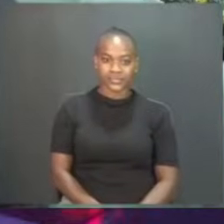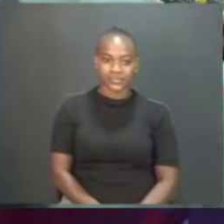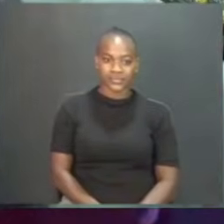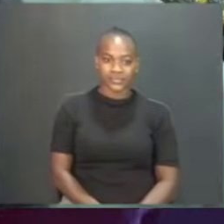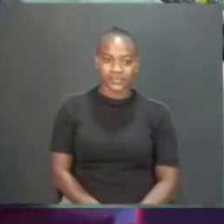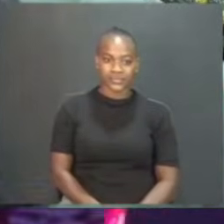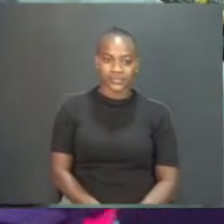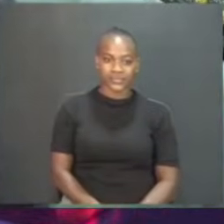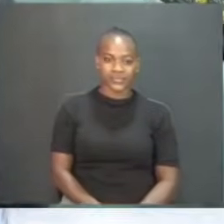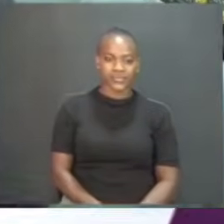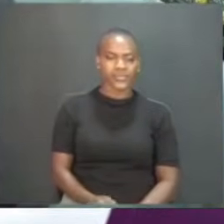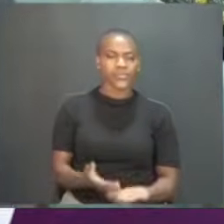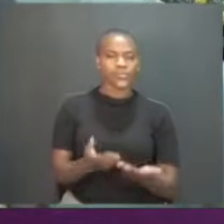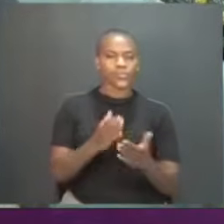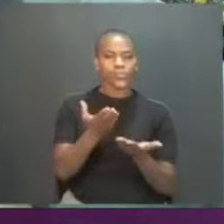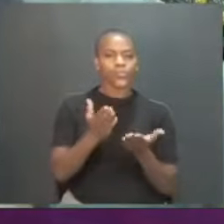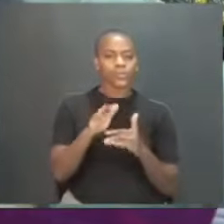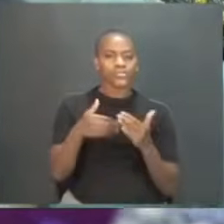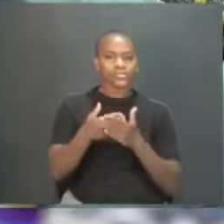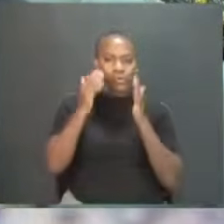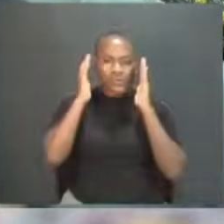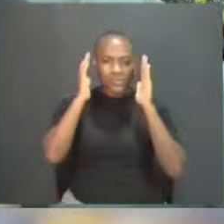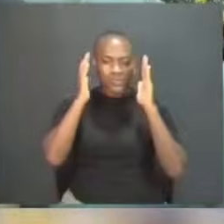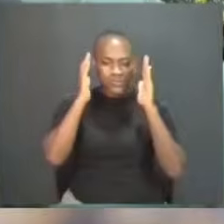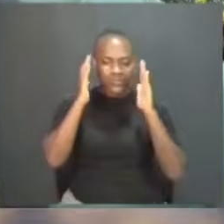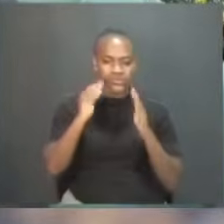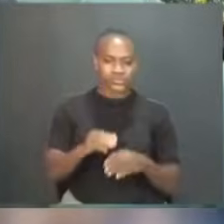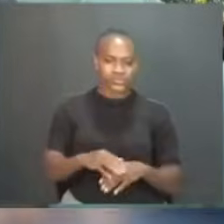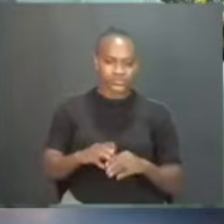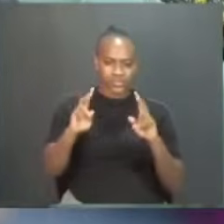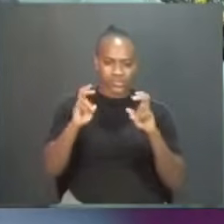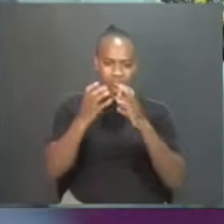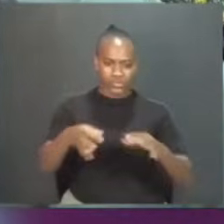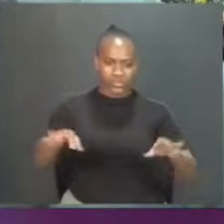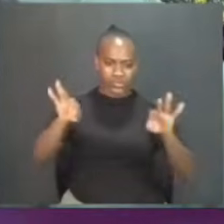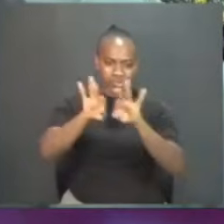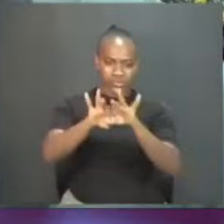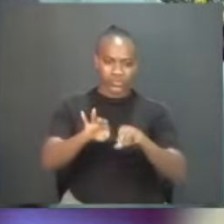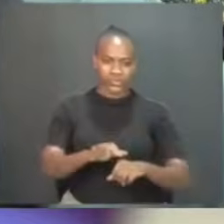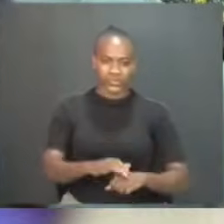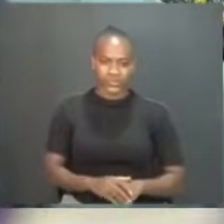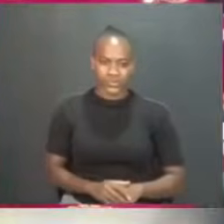we need your attention. This is an important matter.